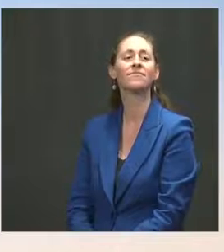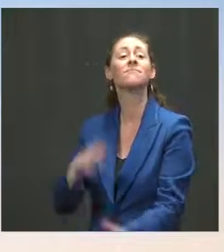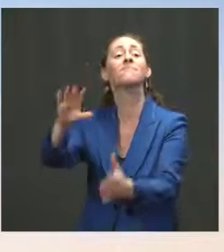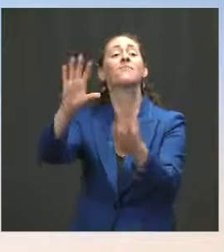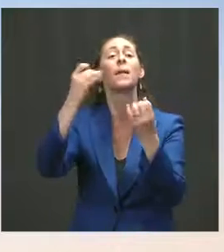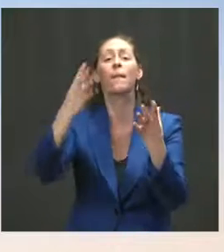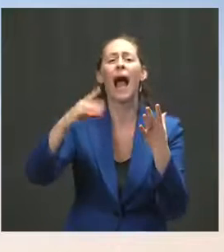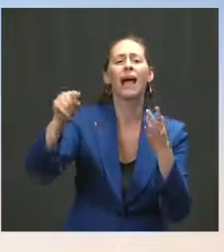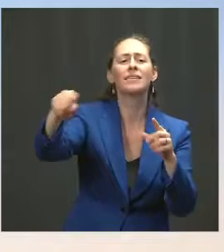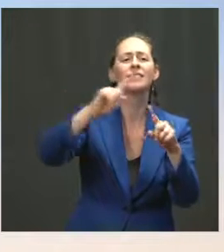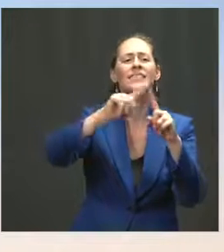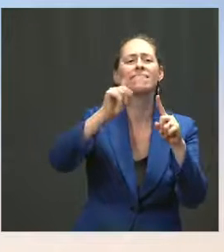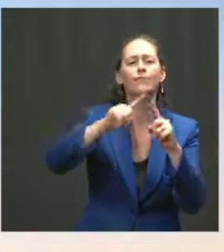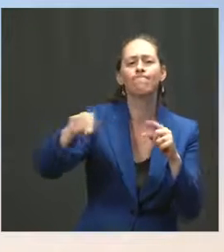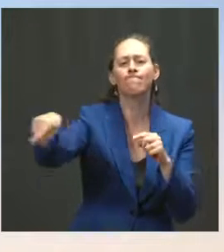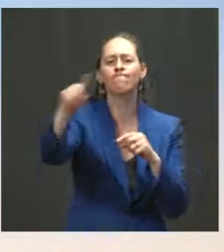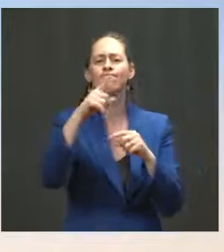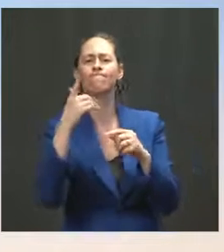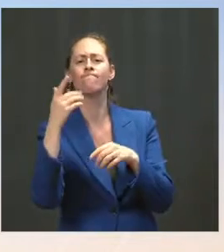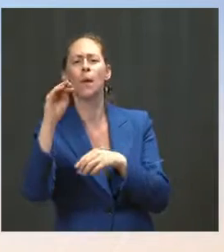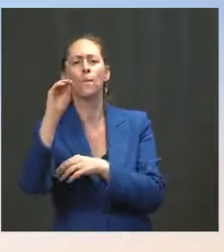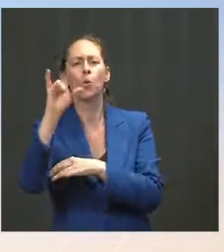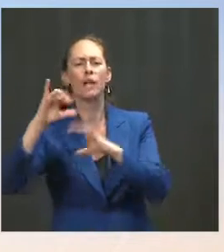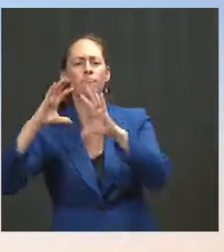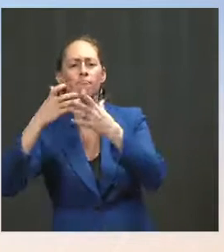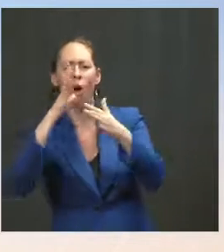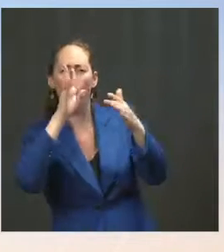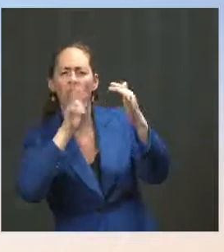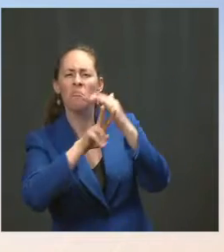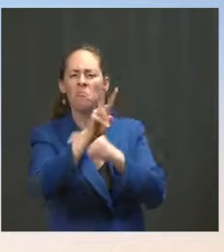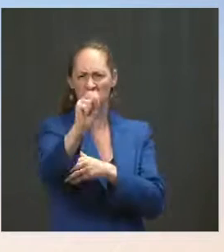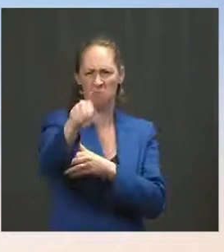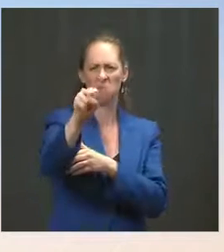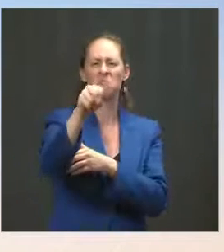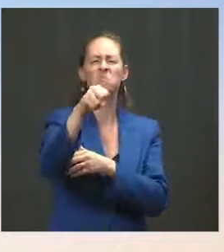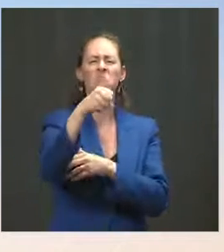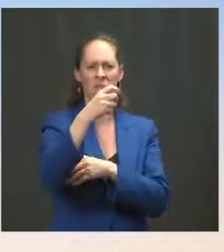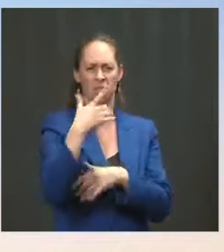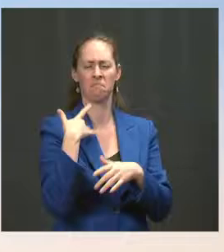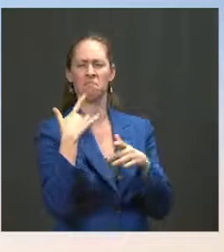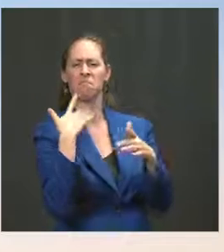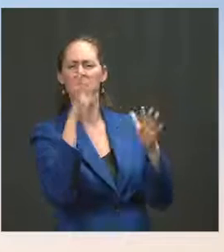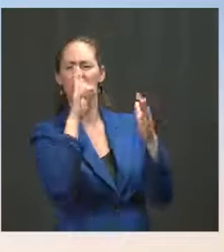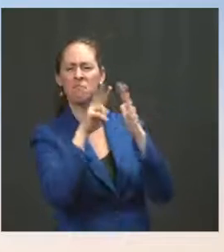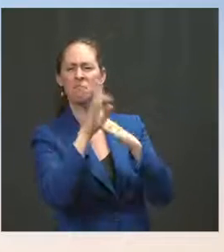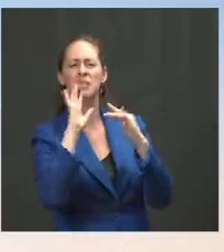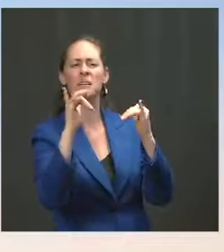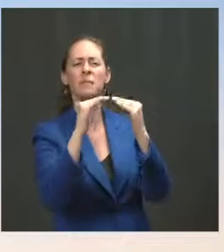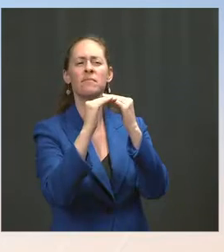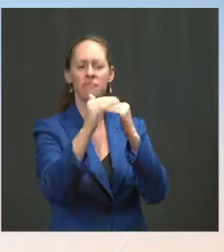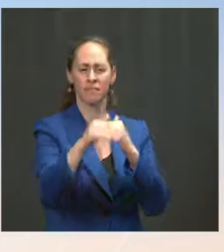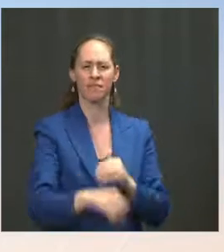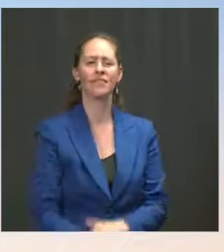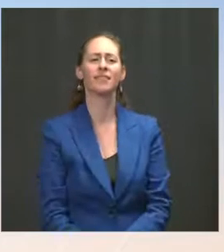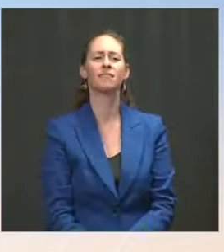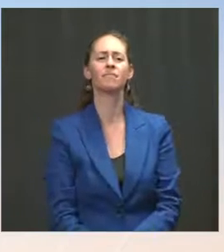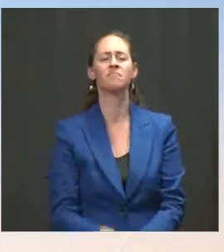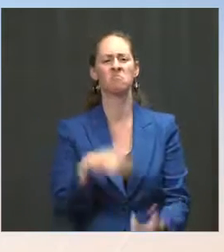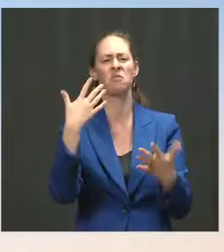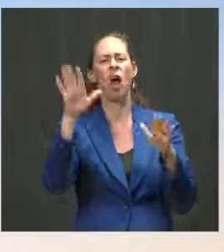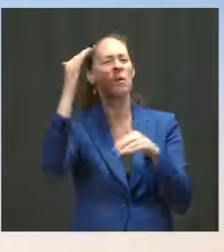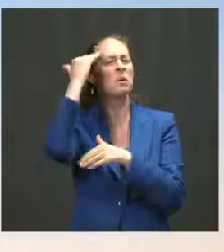They've also all predicted that that inflation will come down next year, and those are the projections that we abide